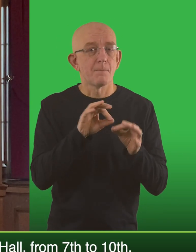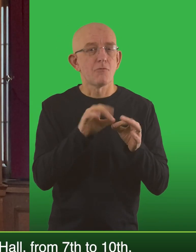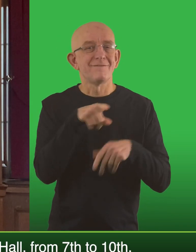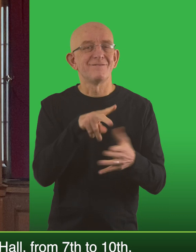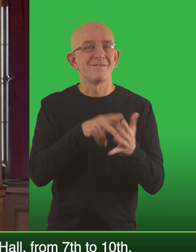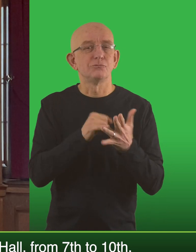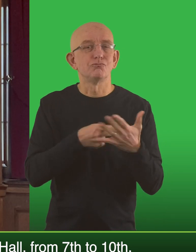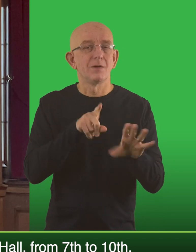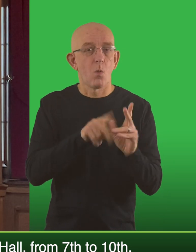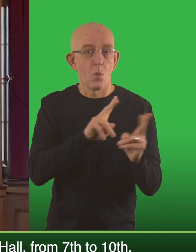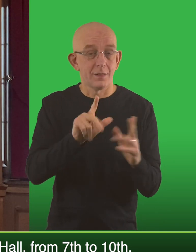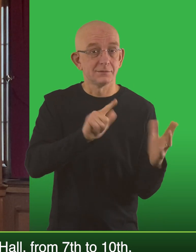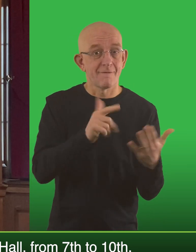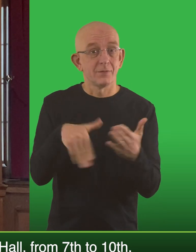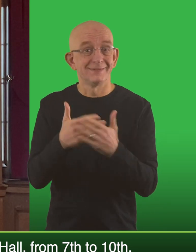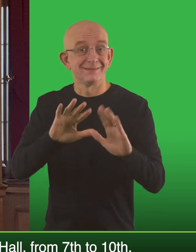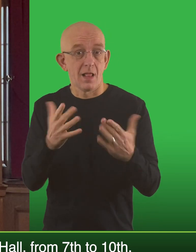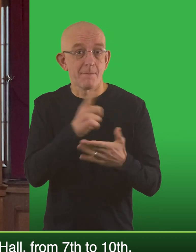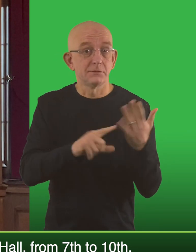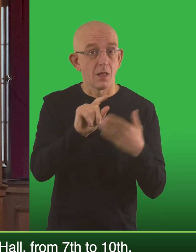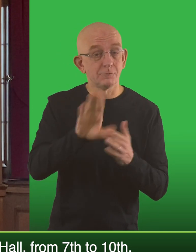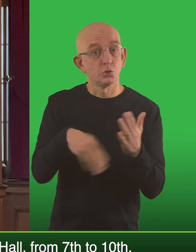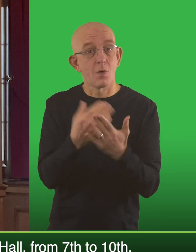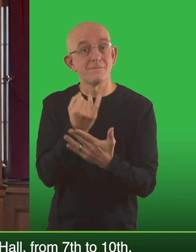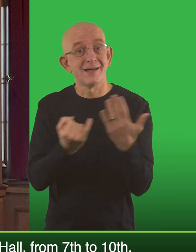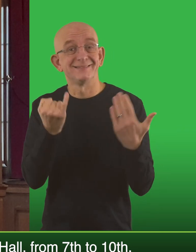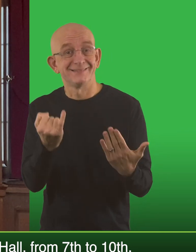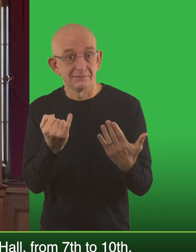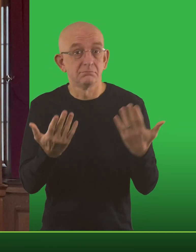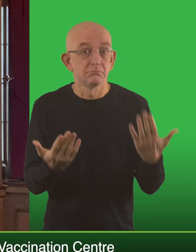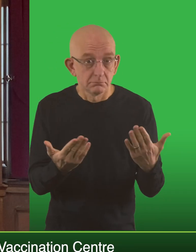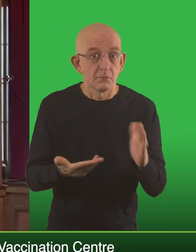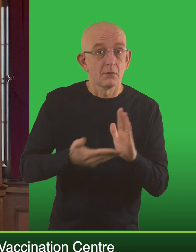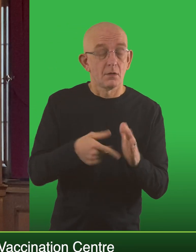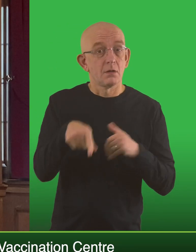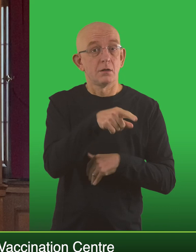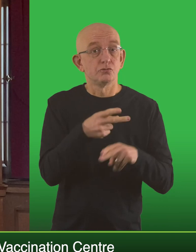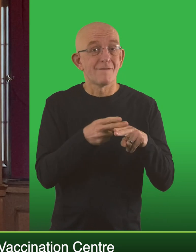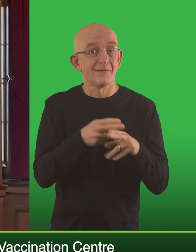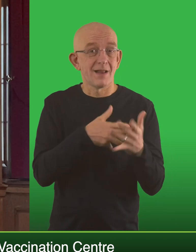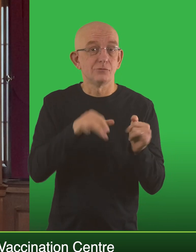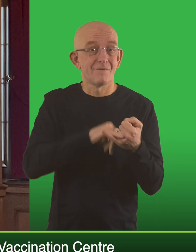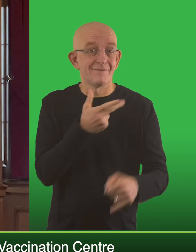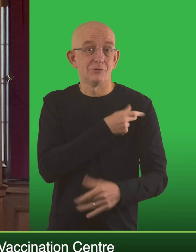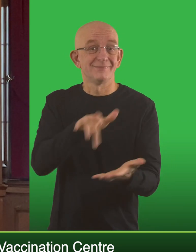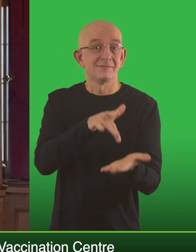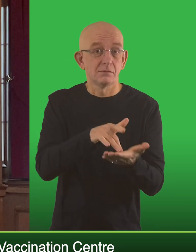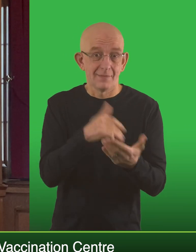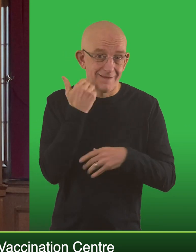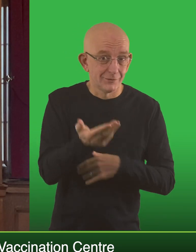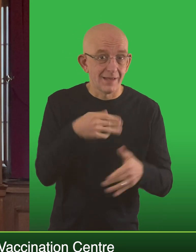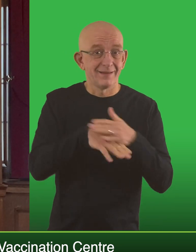also at Burngreave Vestry Hall from the 7th to the 10th, 11:30 to 6:30. And obviously Sheffield NHS